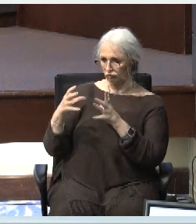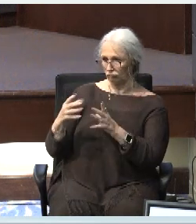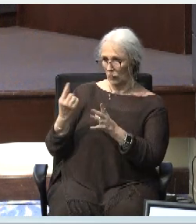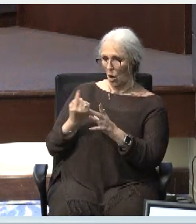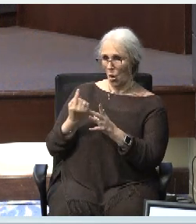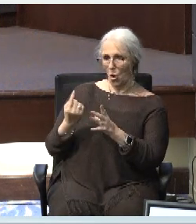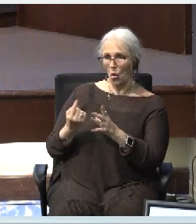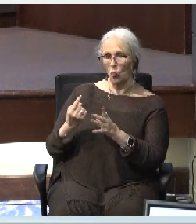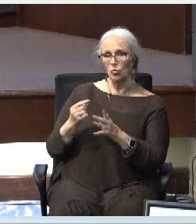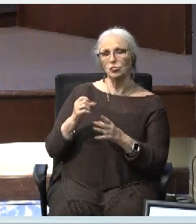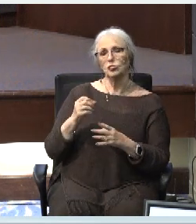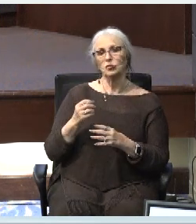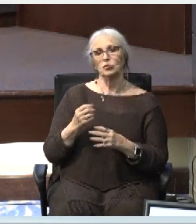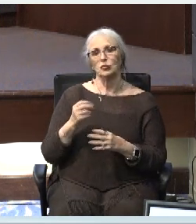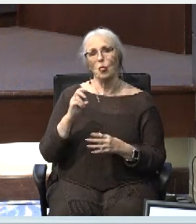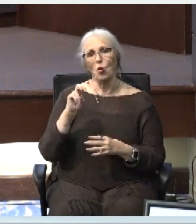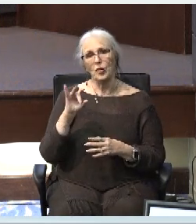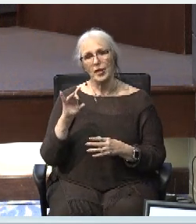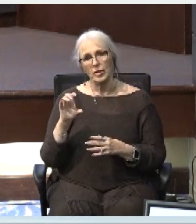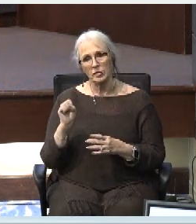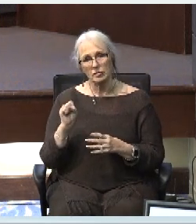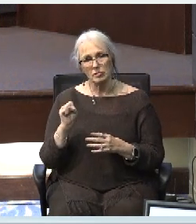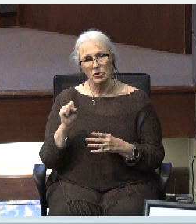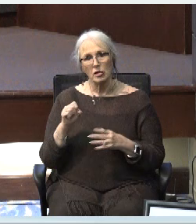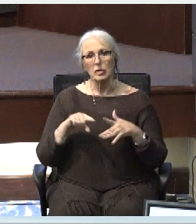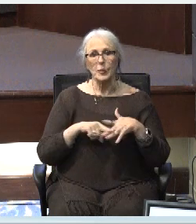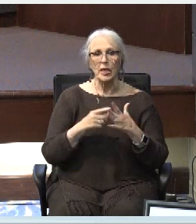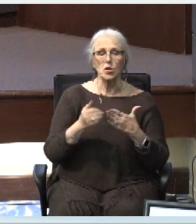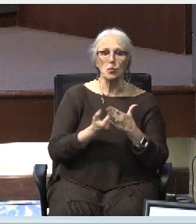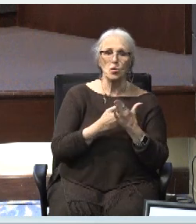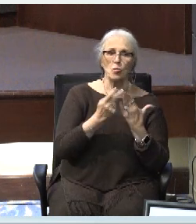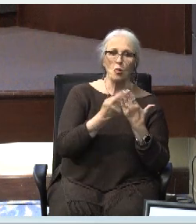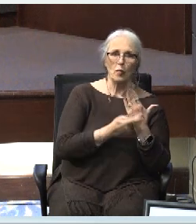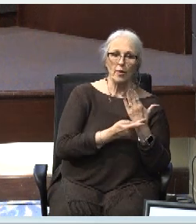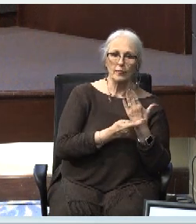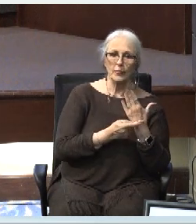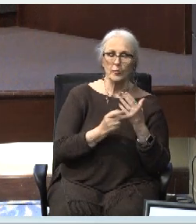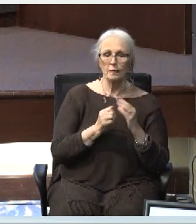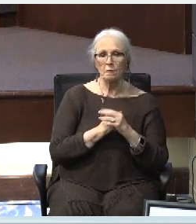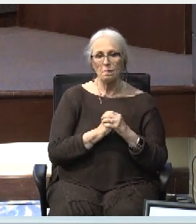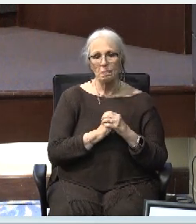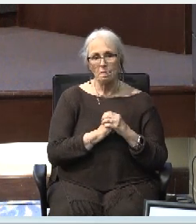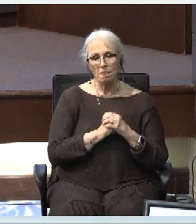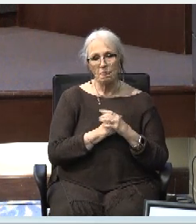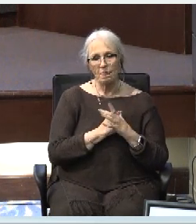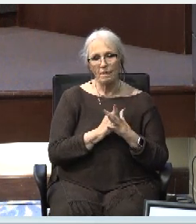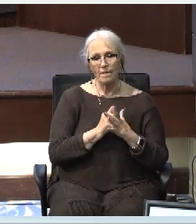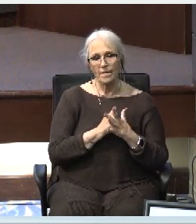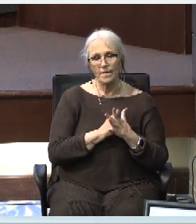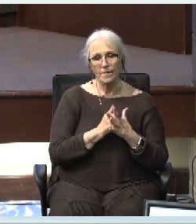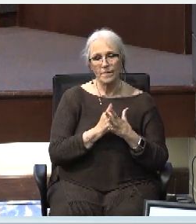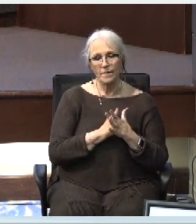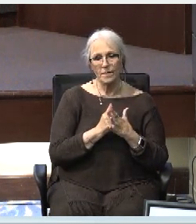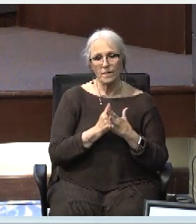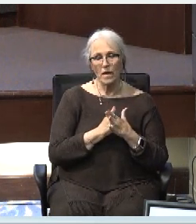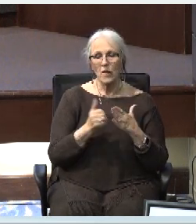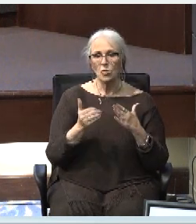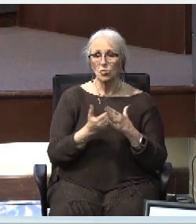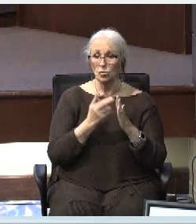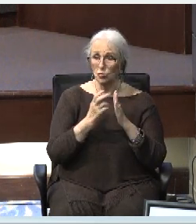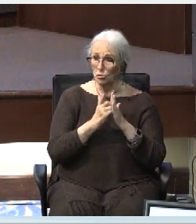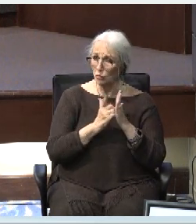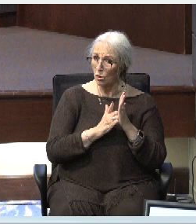program. And as I stated earlier, we are working towards getting a proposed graffiti review ordinance. Staff